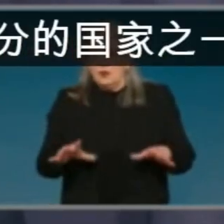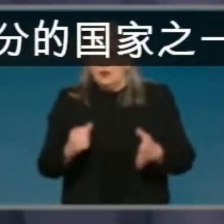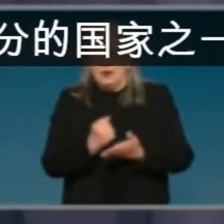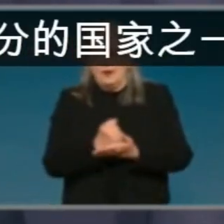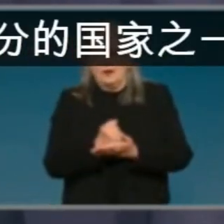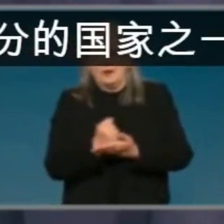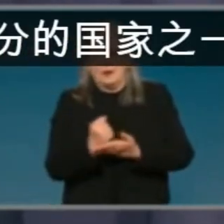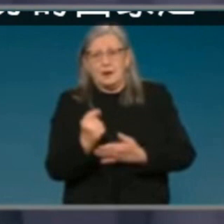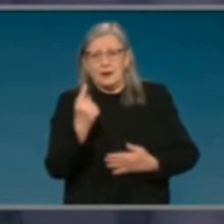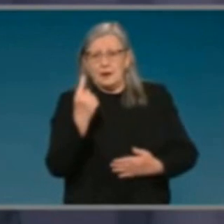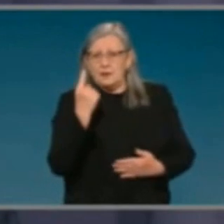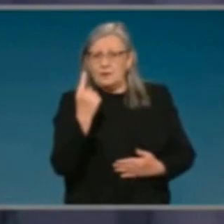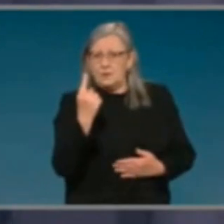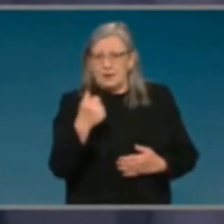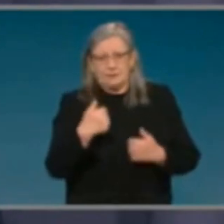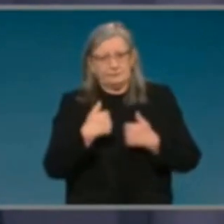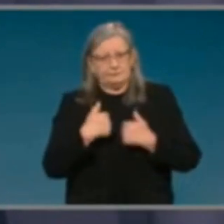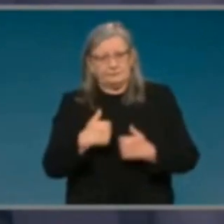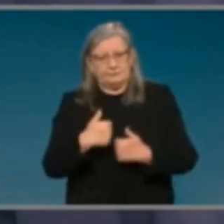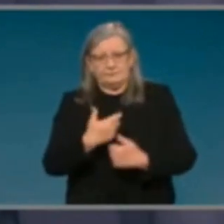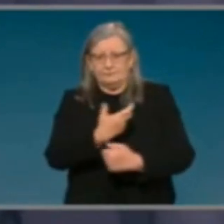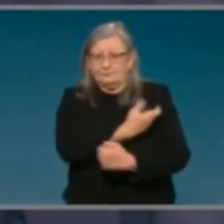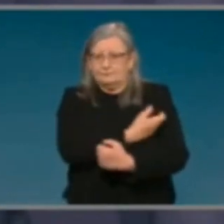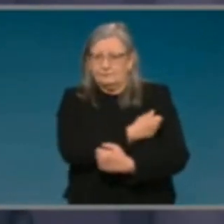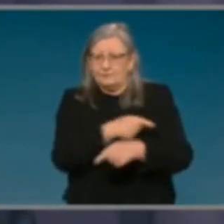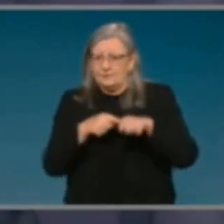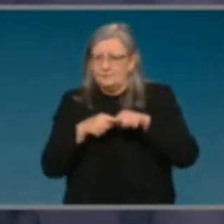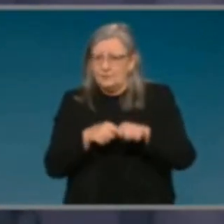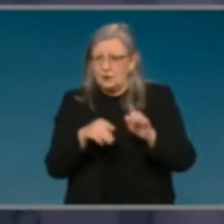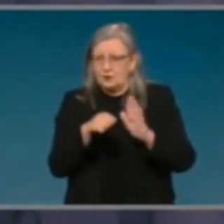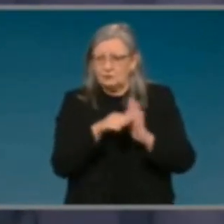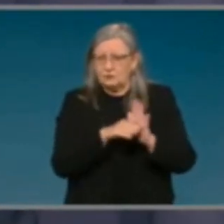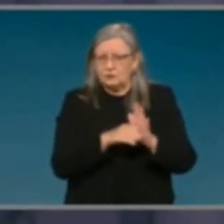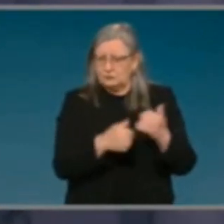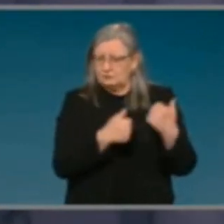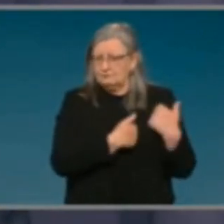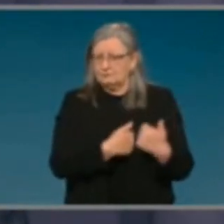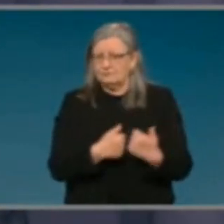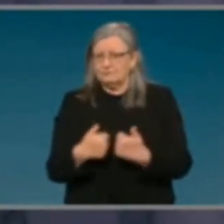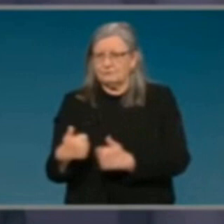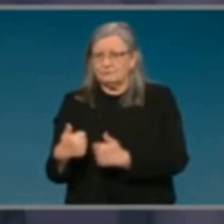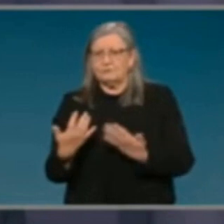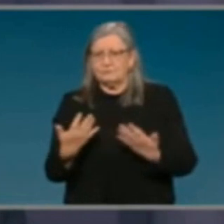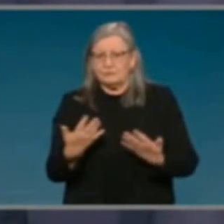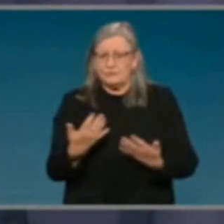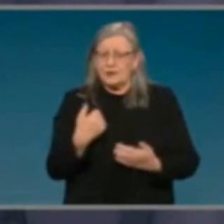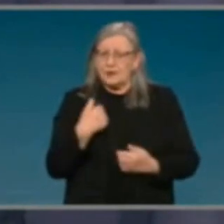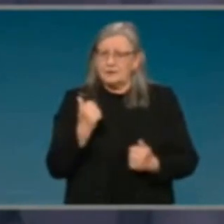have always assumed, and Paul has said on many occasions, as has Brendan Murphy, that there will continue to